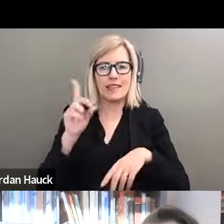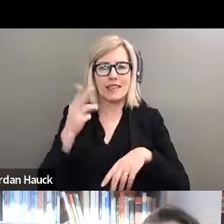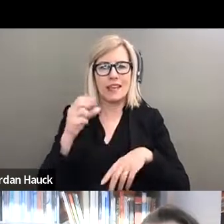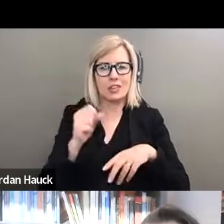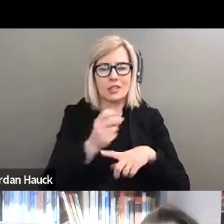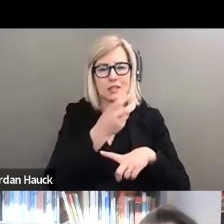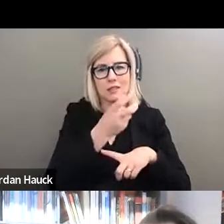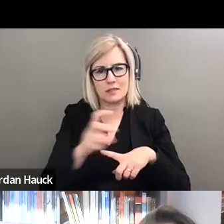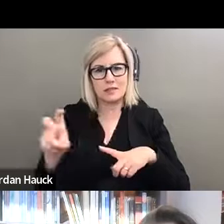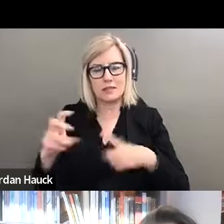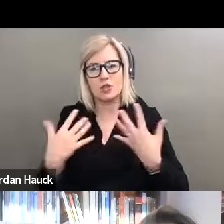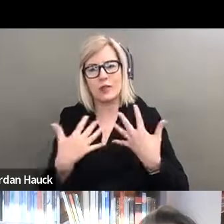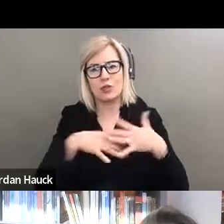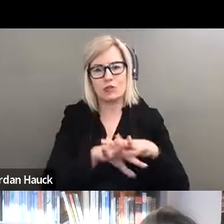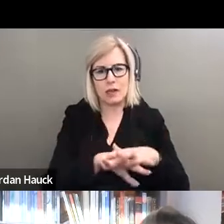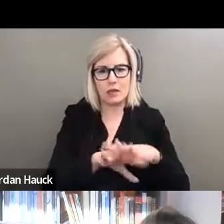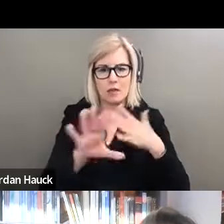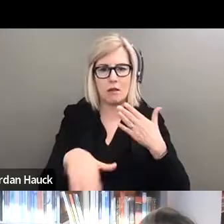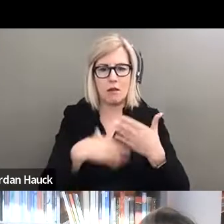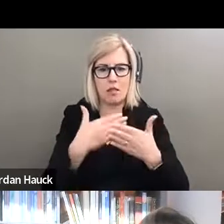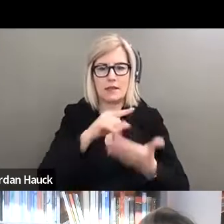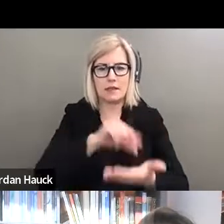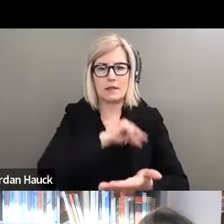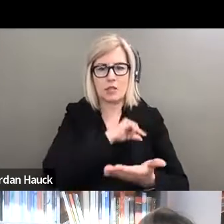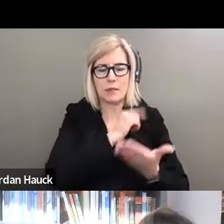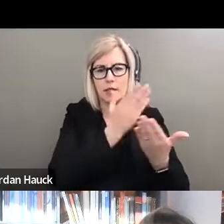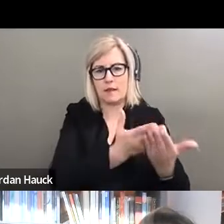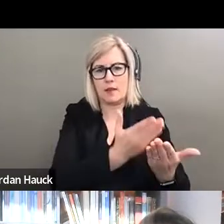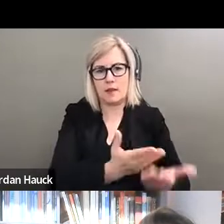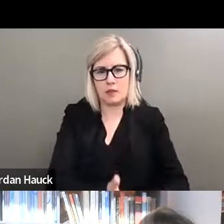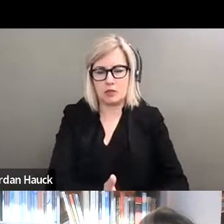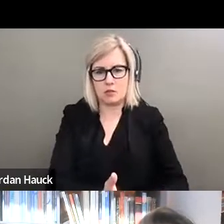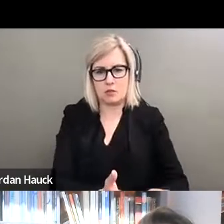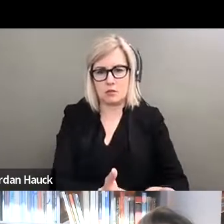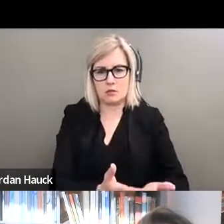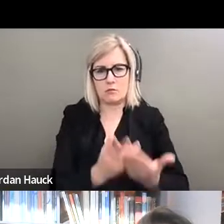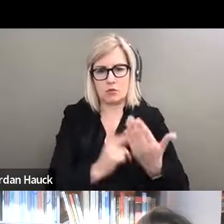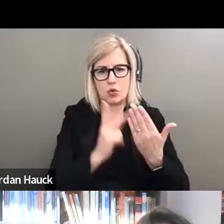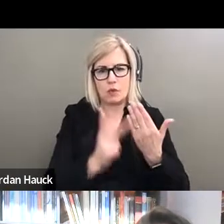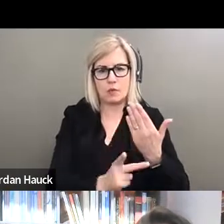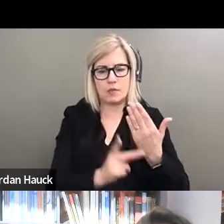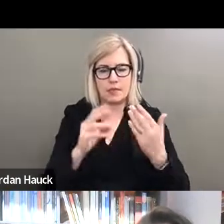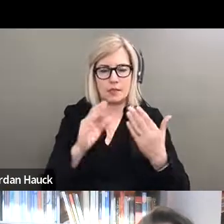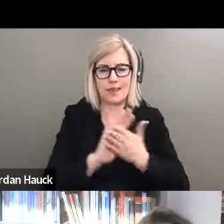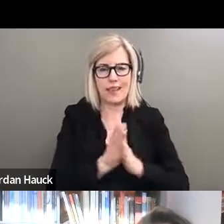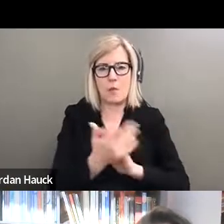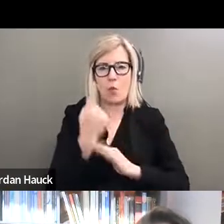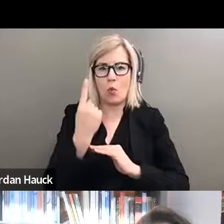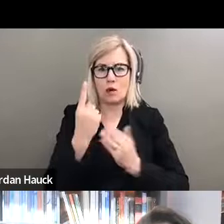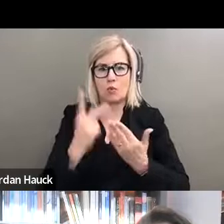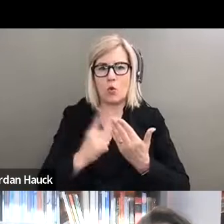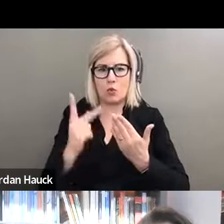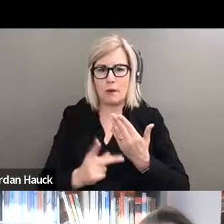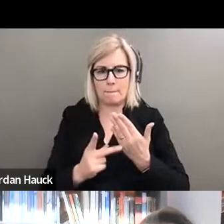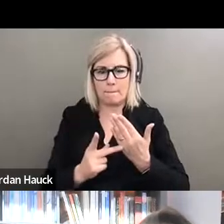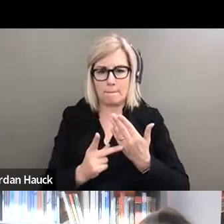to integrate all of its eligibility verification programs into one single program.